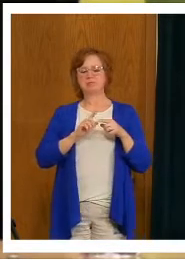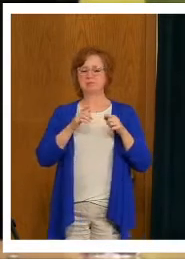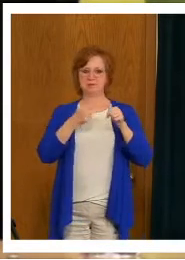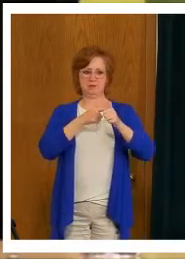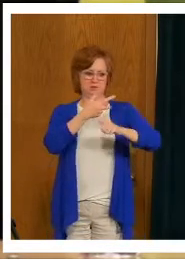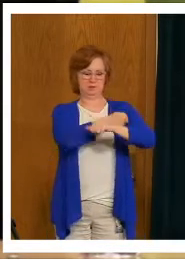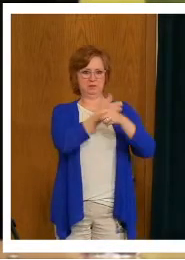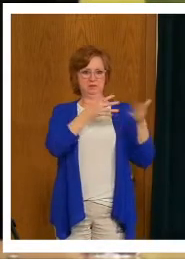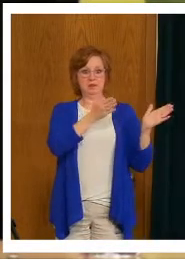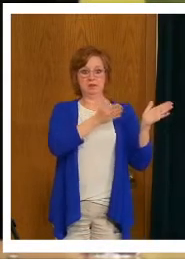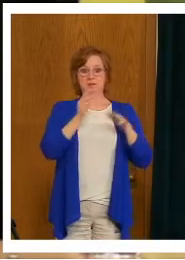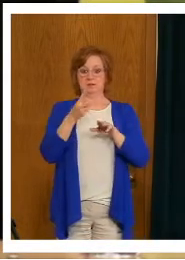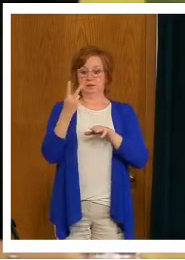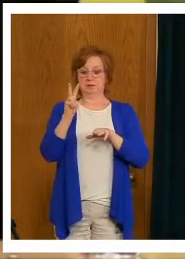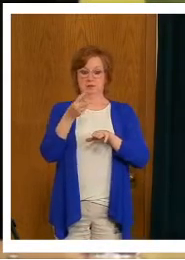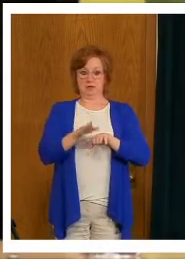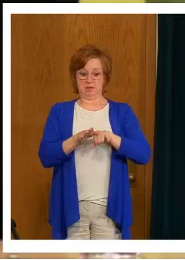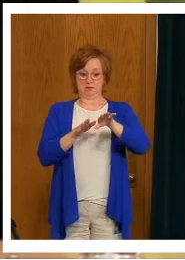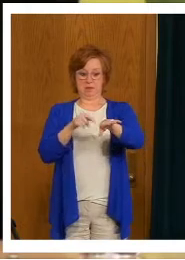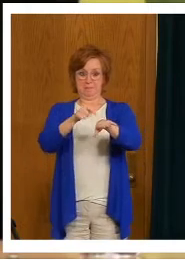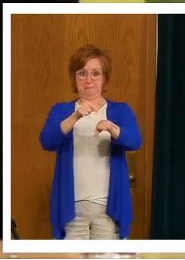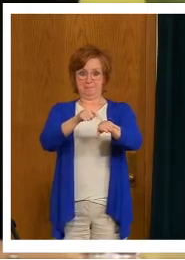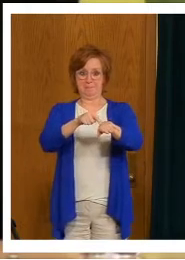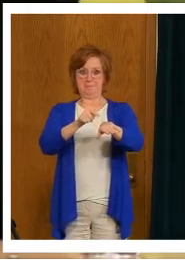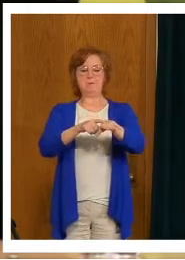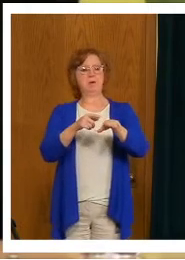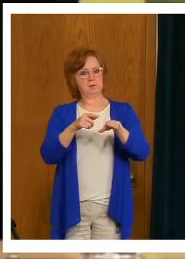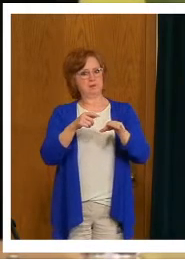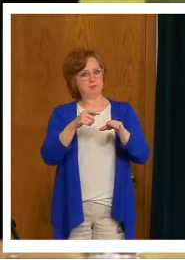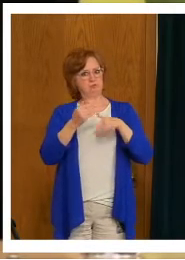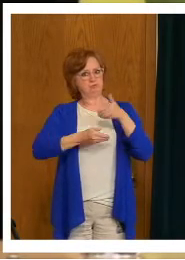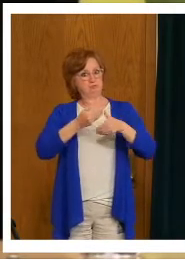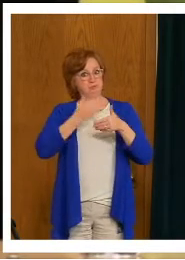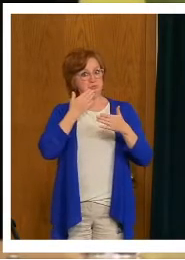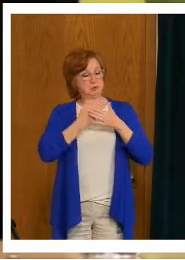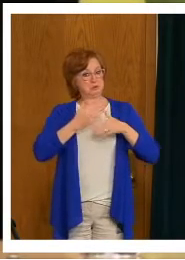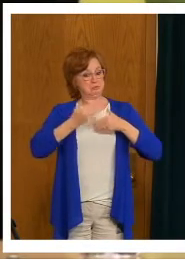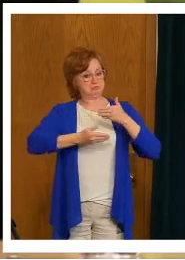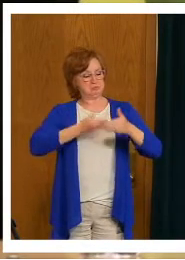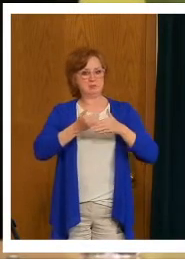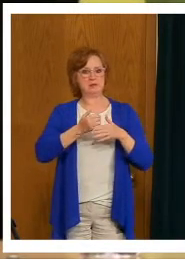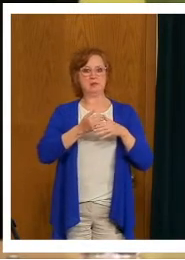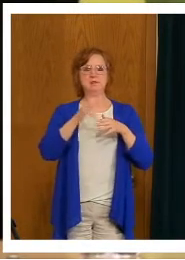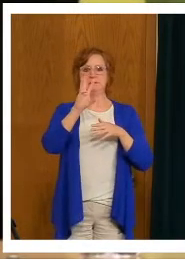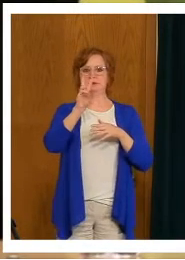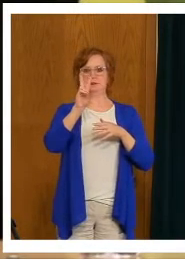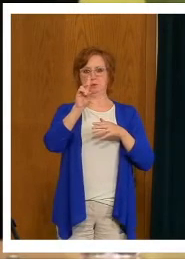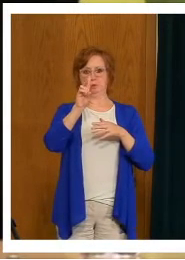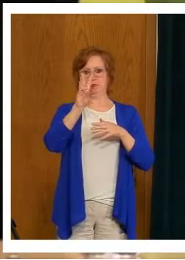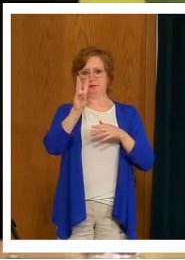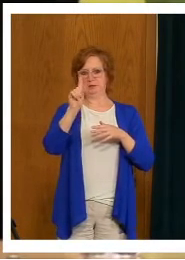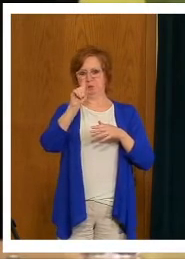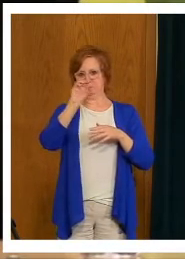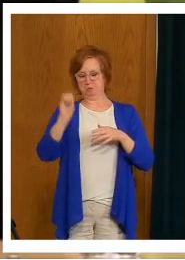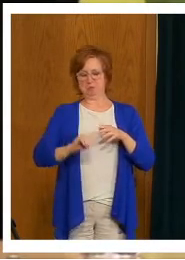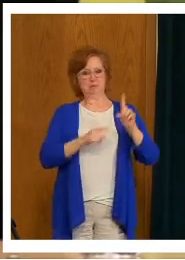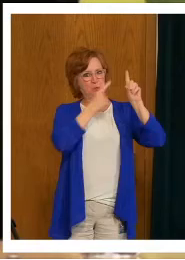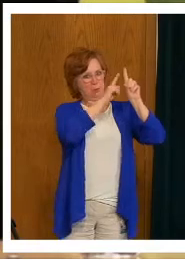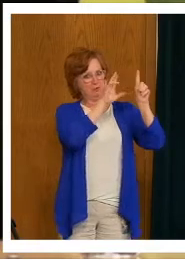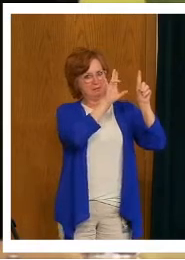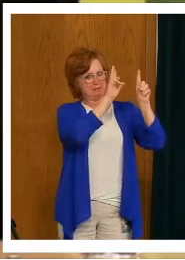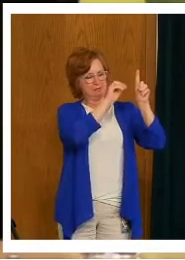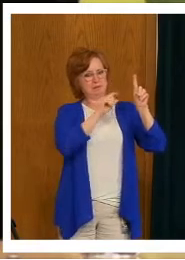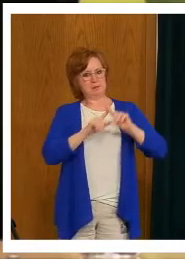step 2 of our threshold, and as of today, 61% of Saskatchewan residents aged 30 and older have also received their first